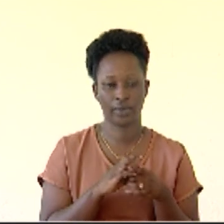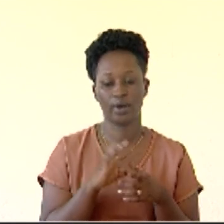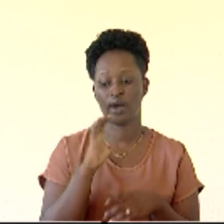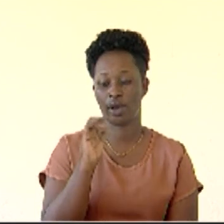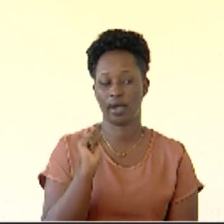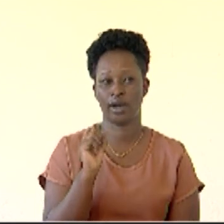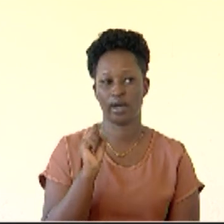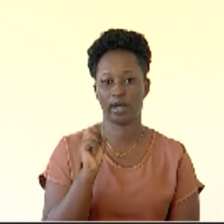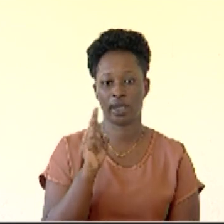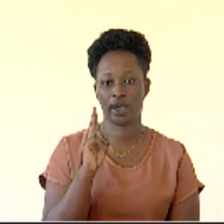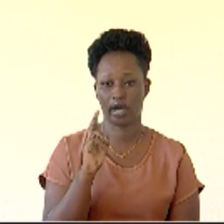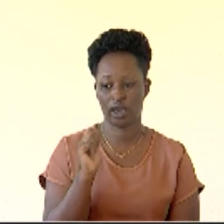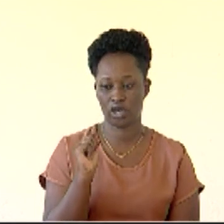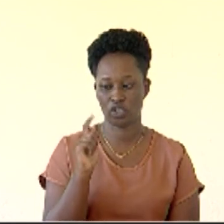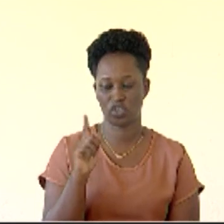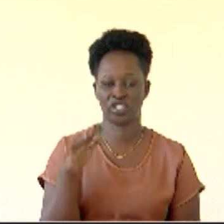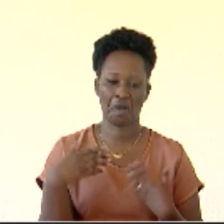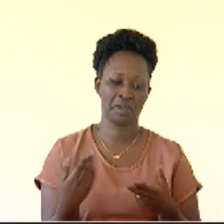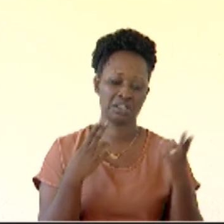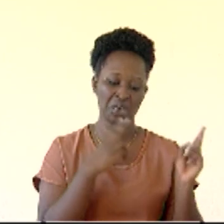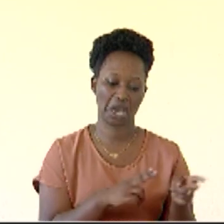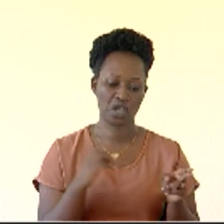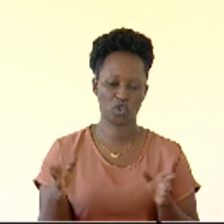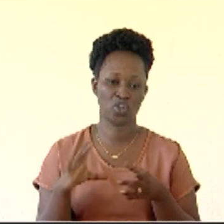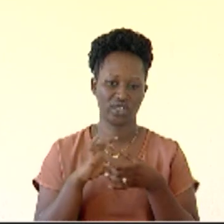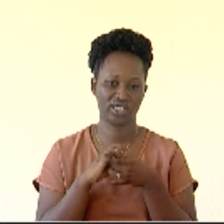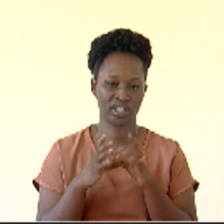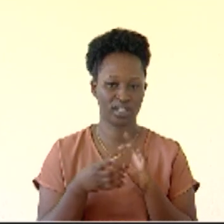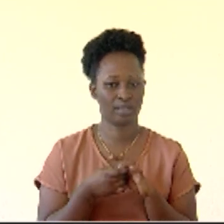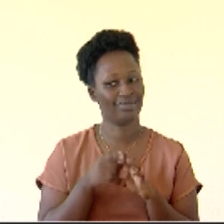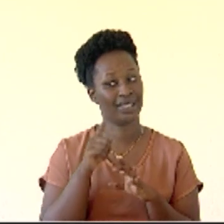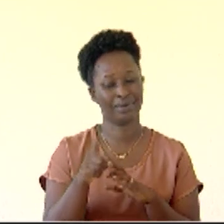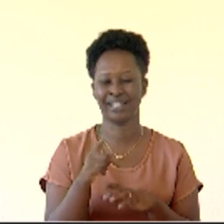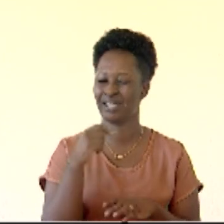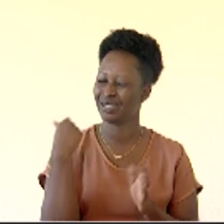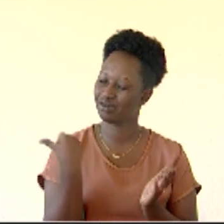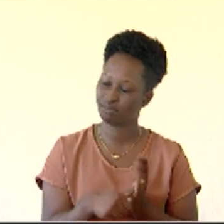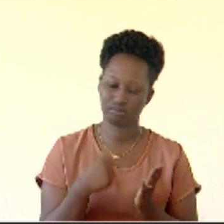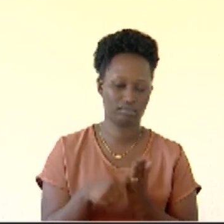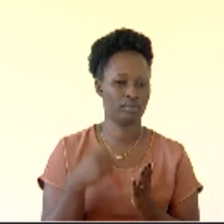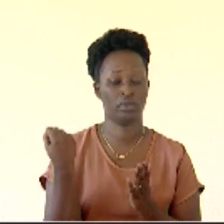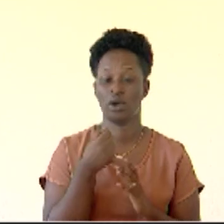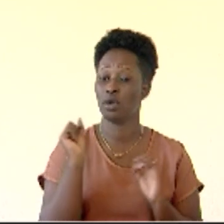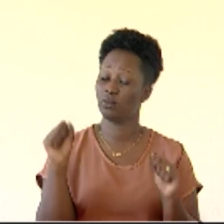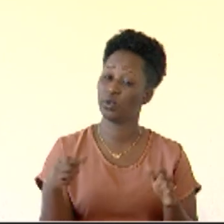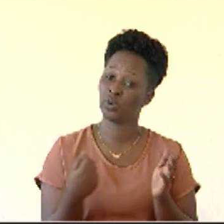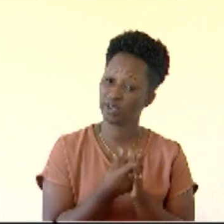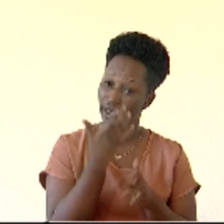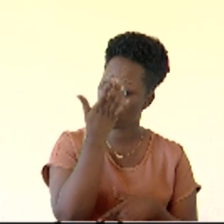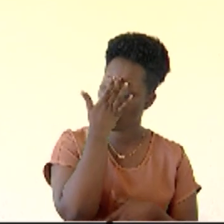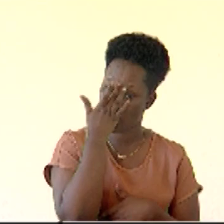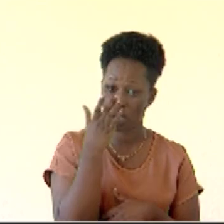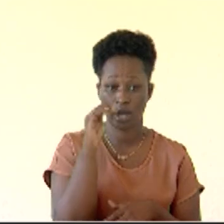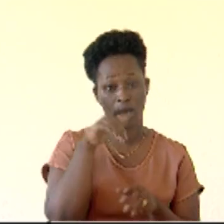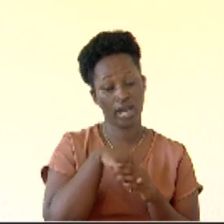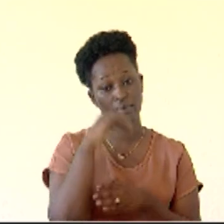are dangerous since they can be the source of sexual transmitted diseases, which includes HIV and AIDS and other